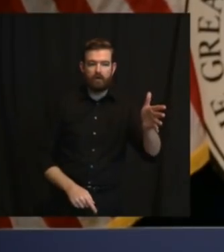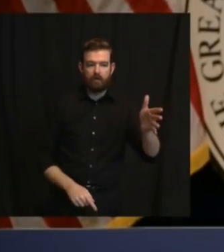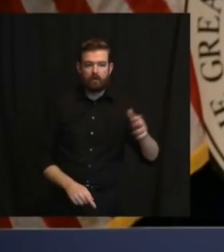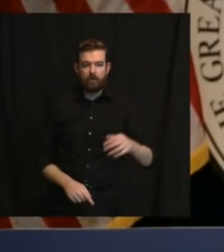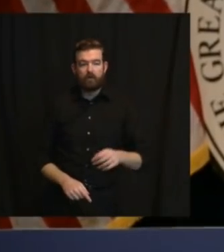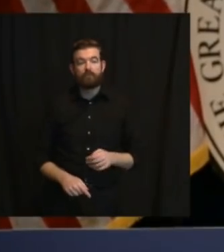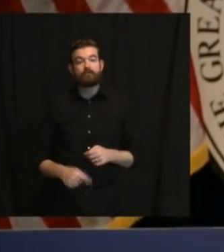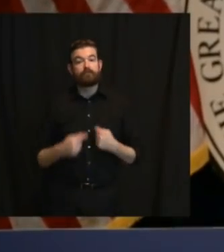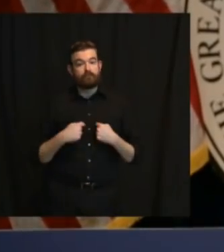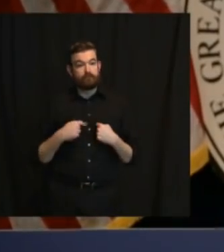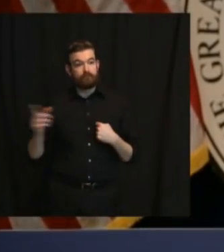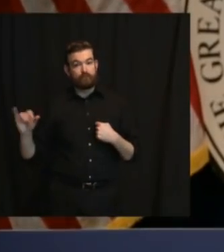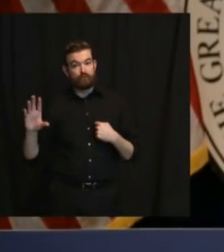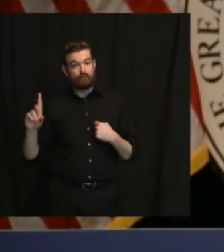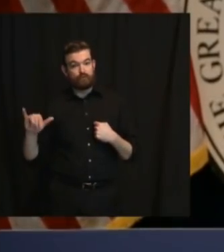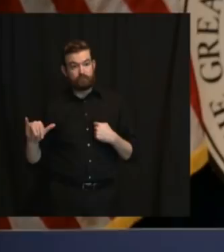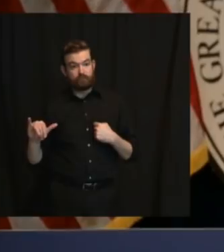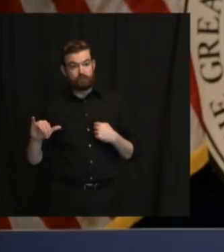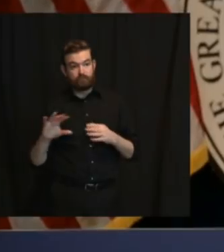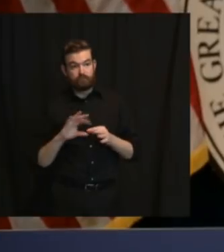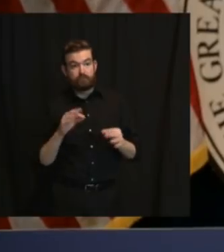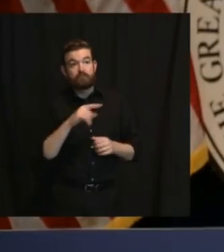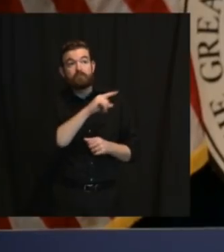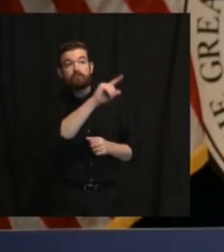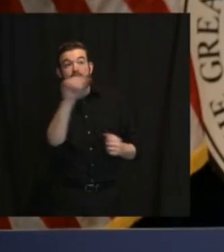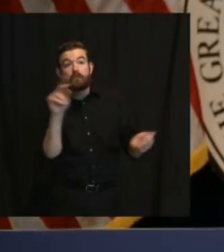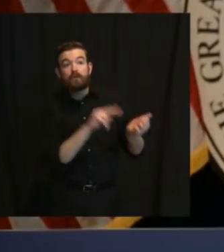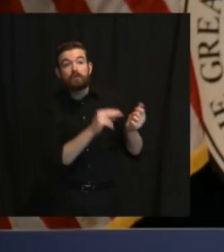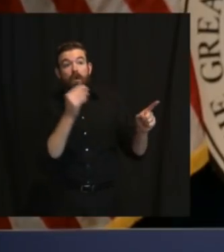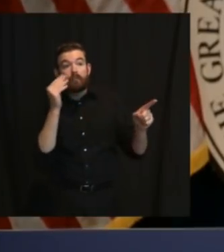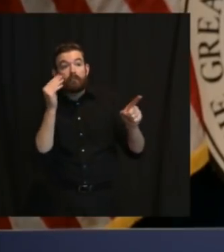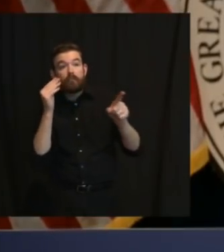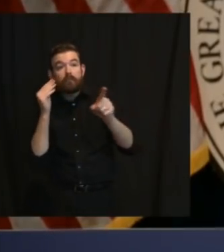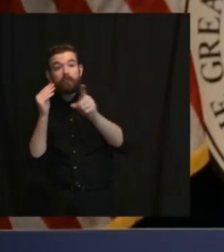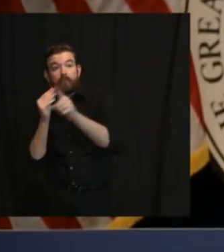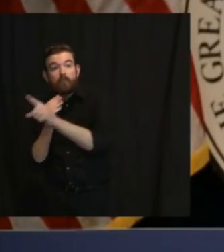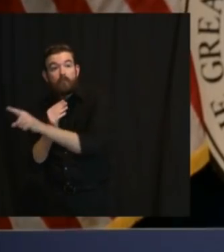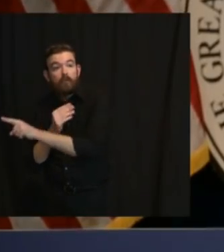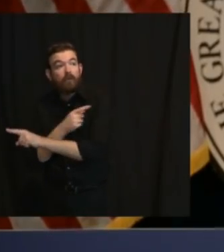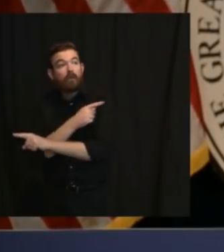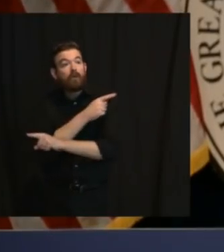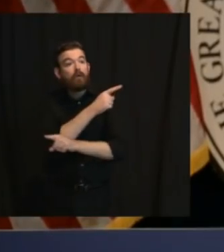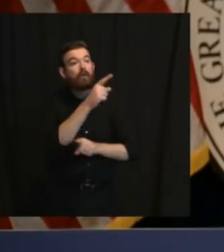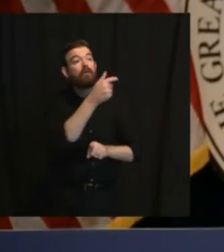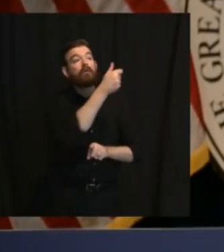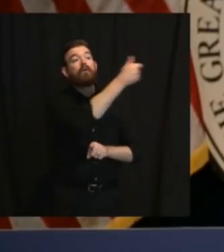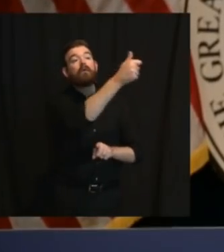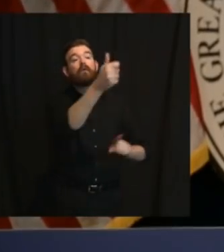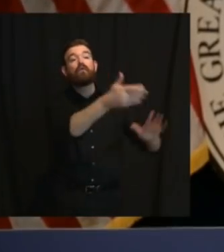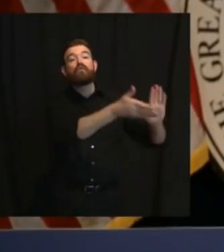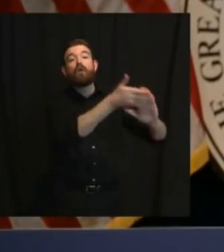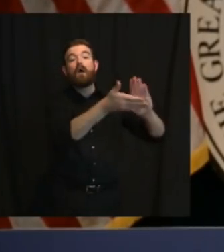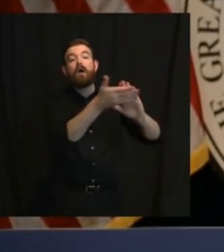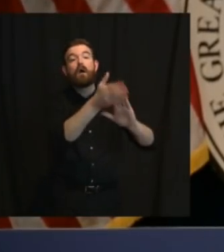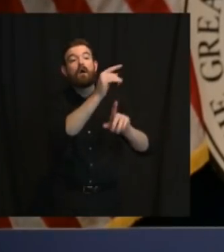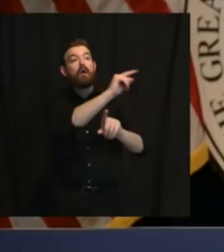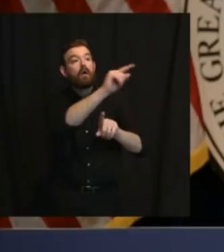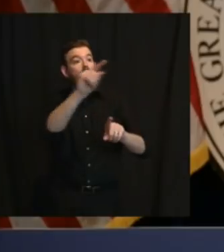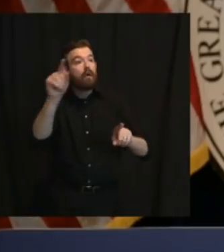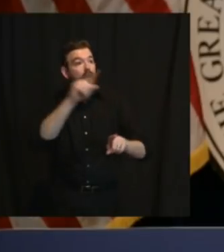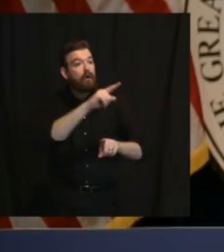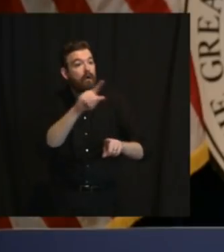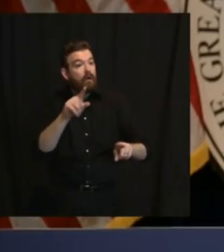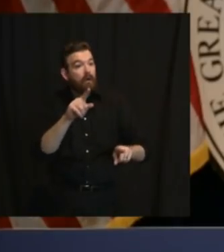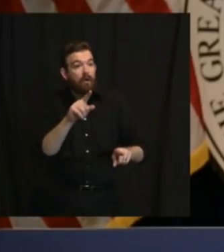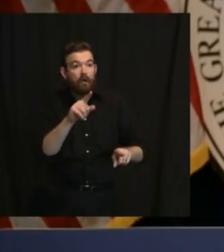inconsistent performance by operators in the long-term care facility space is extremely disappointing. And I'll use